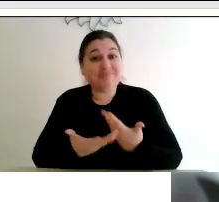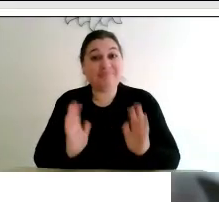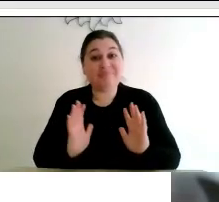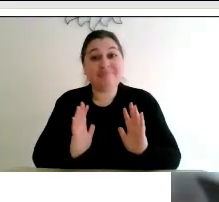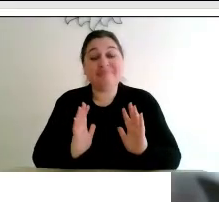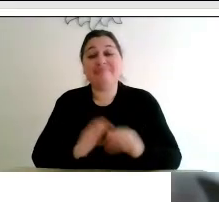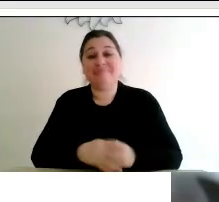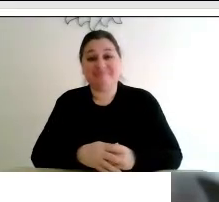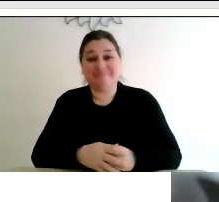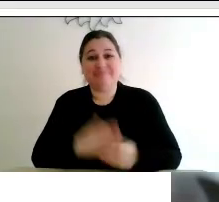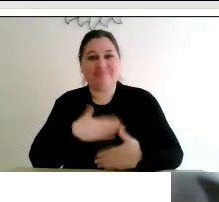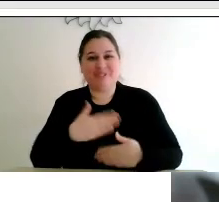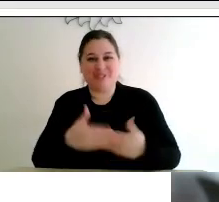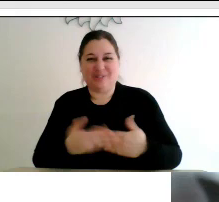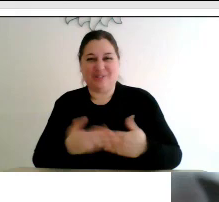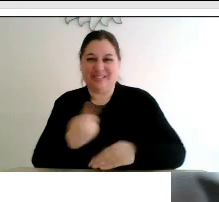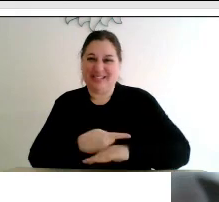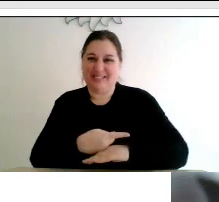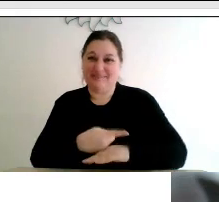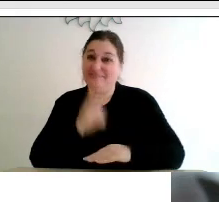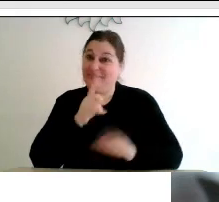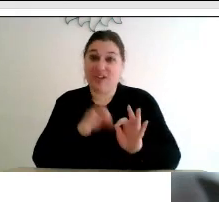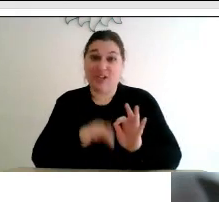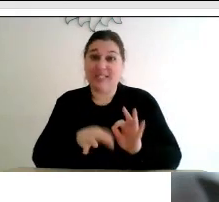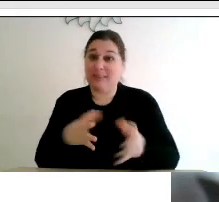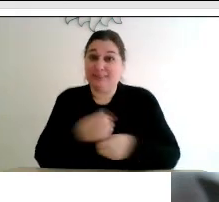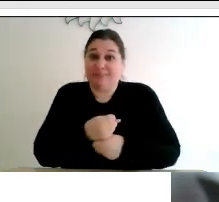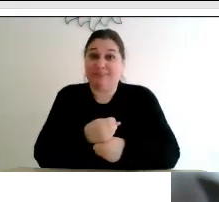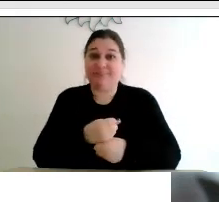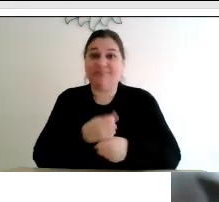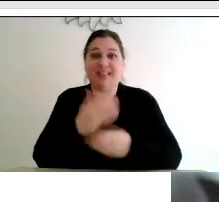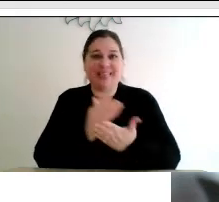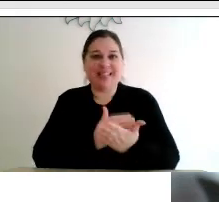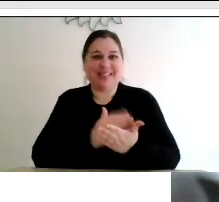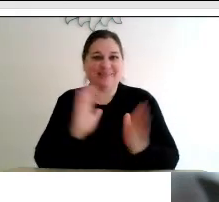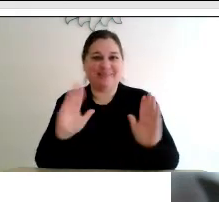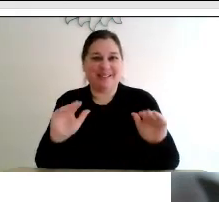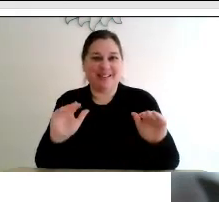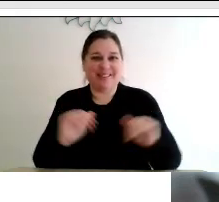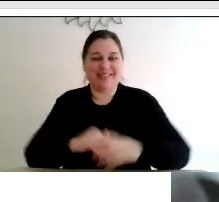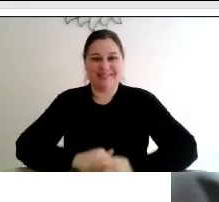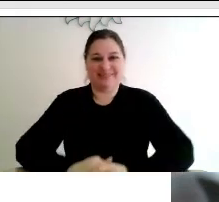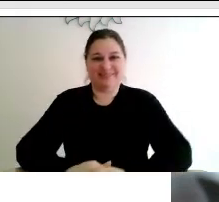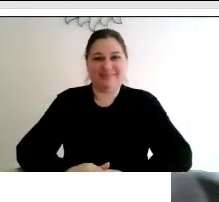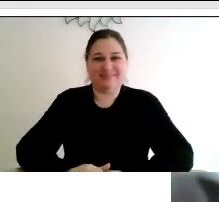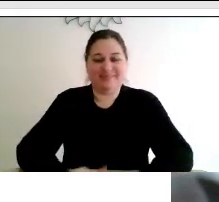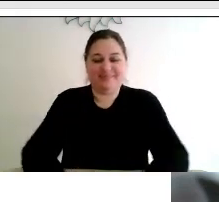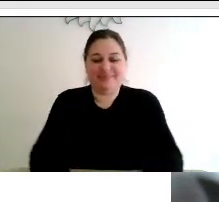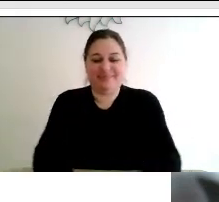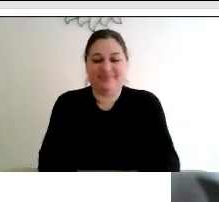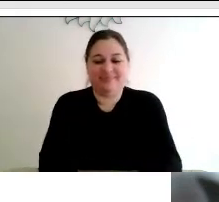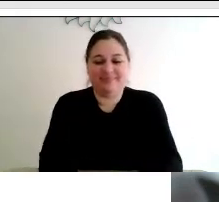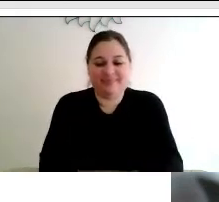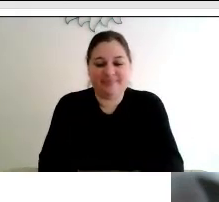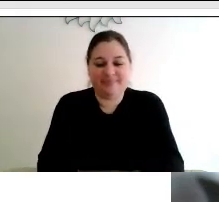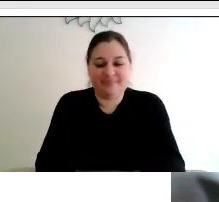The end. Have a good rest of the day. Very simple lesson. Bye.